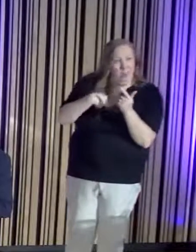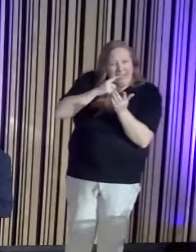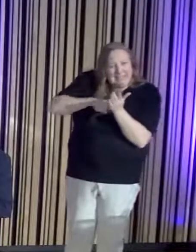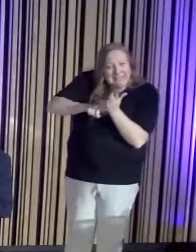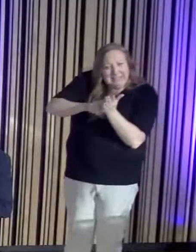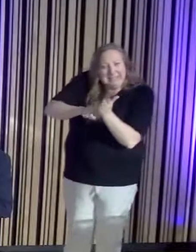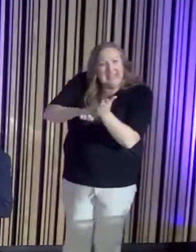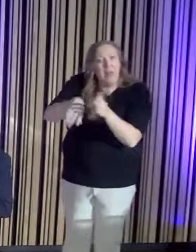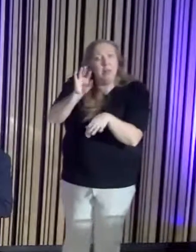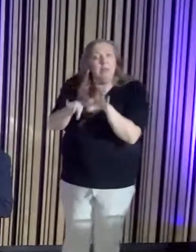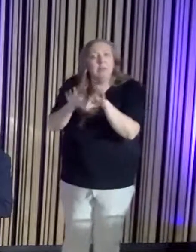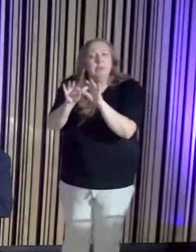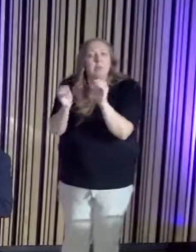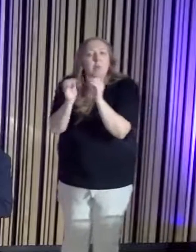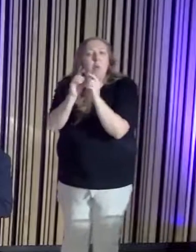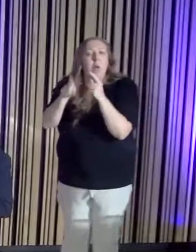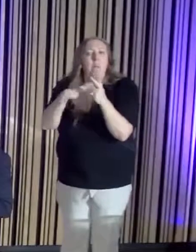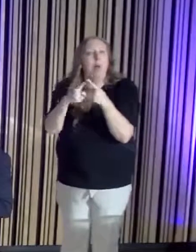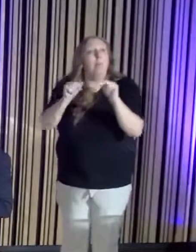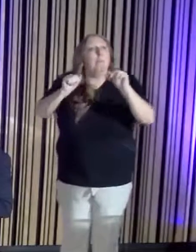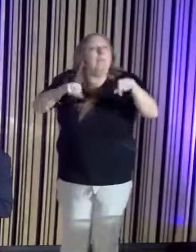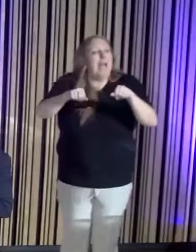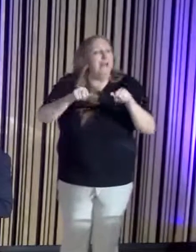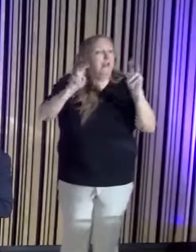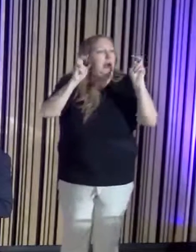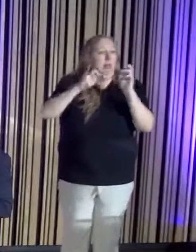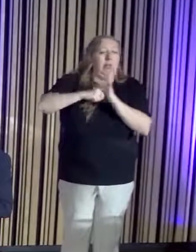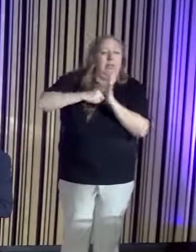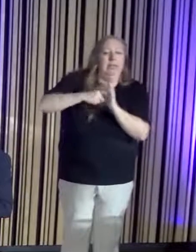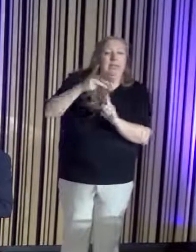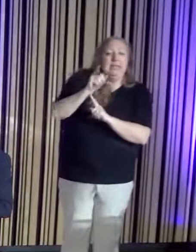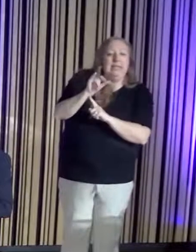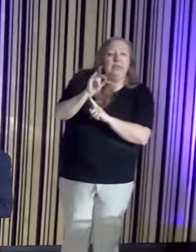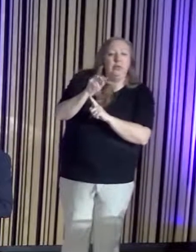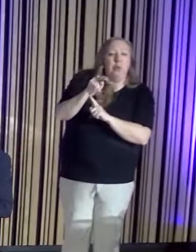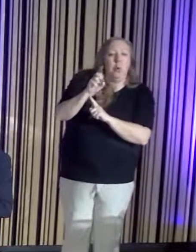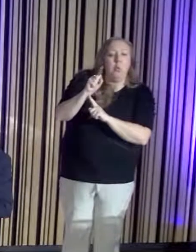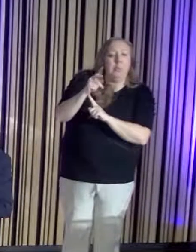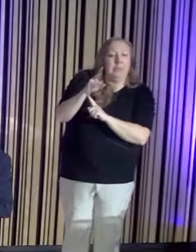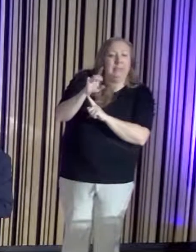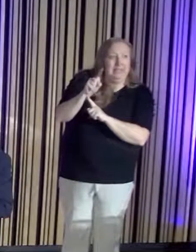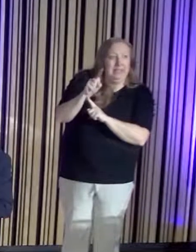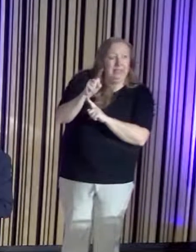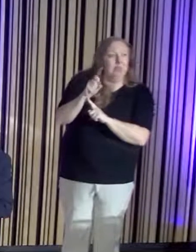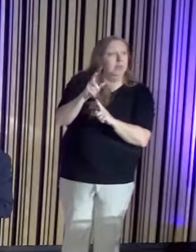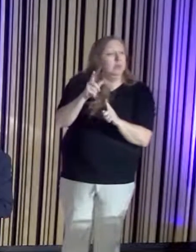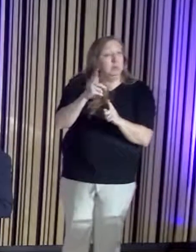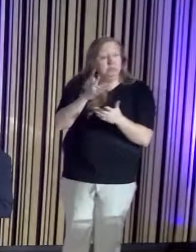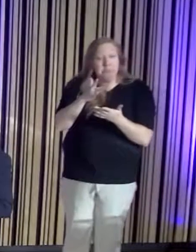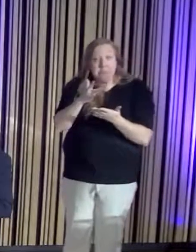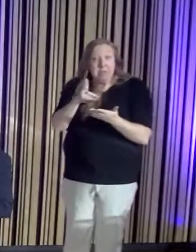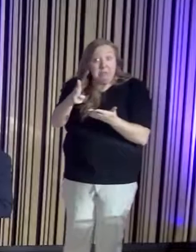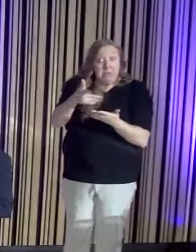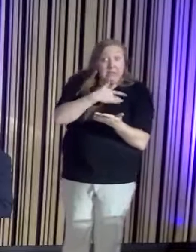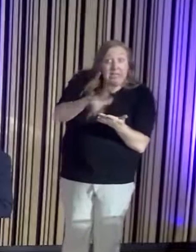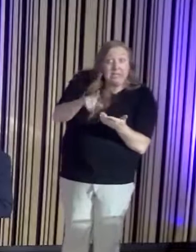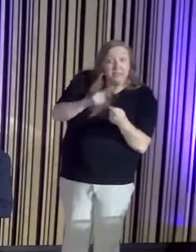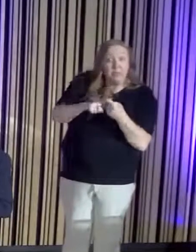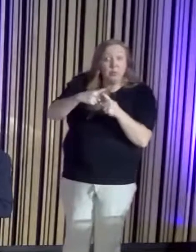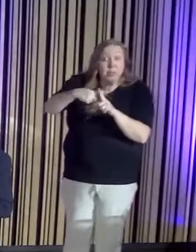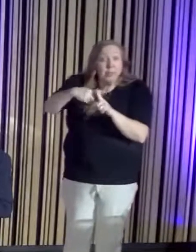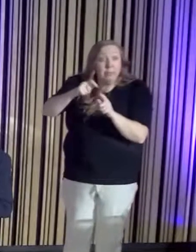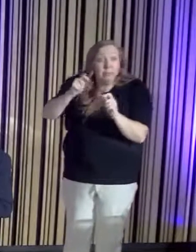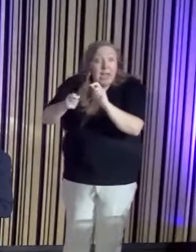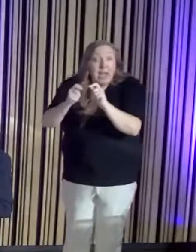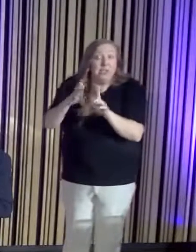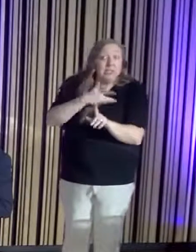learn more about those potential keystone species to determine their sensitivity to changing temperatures,